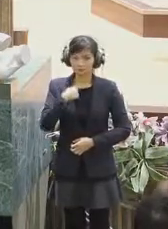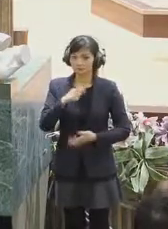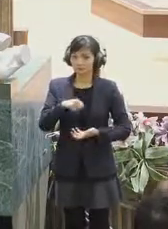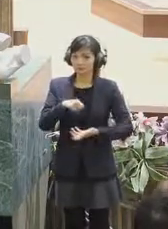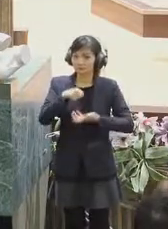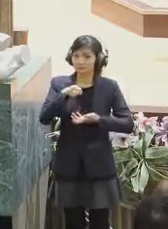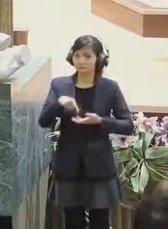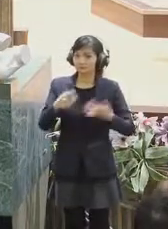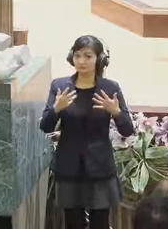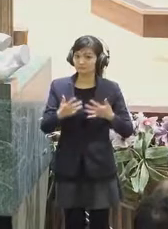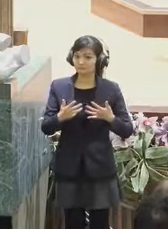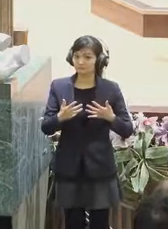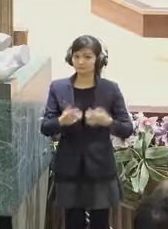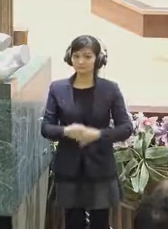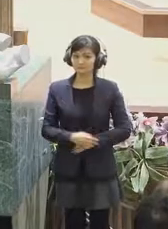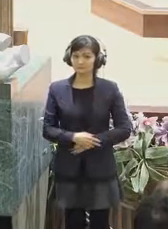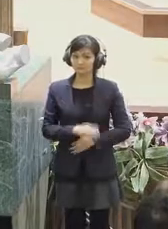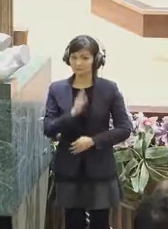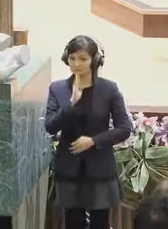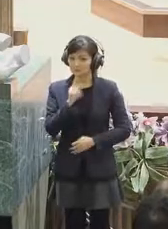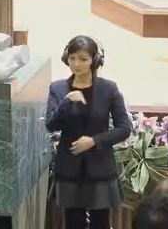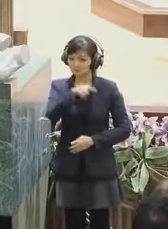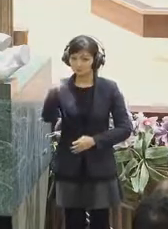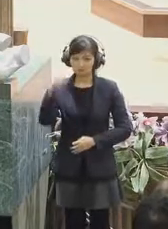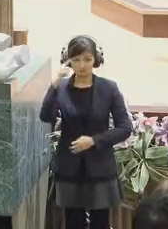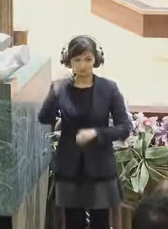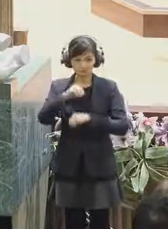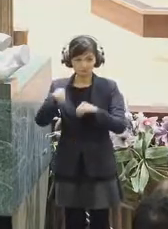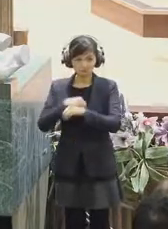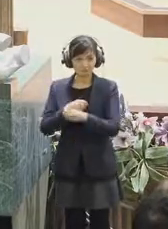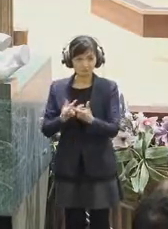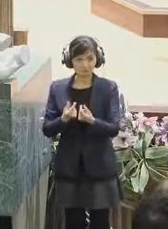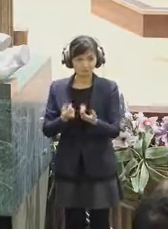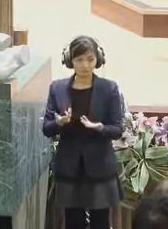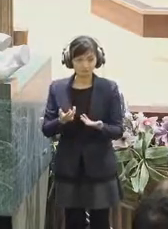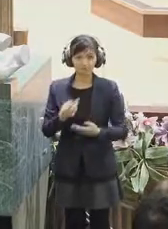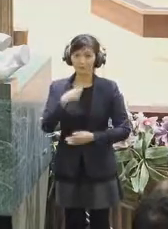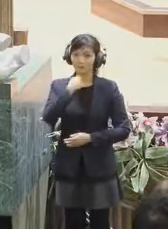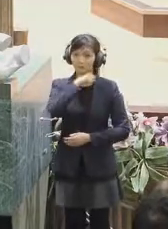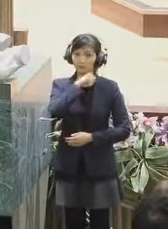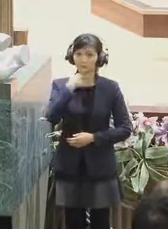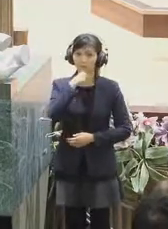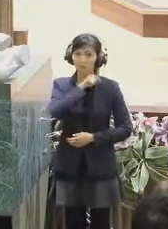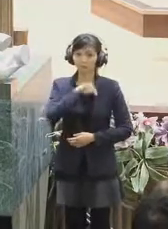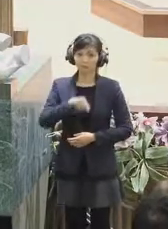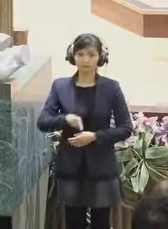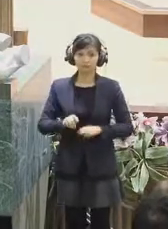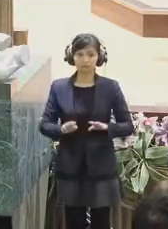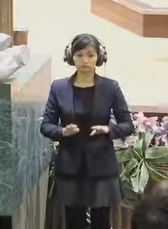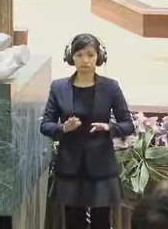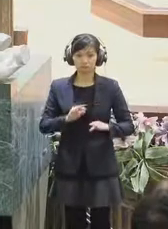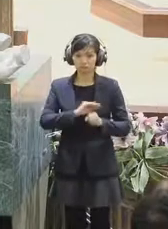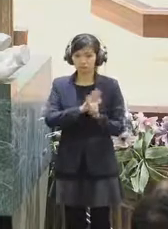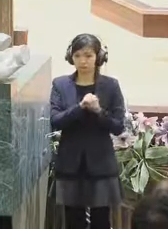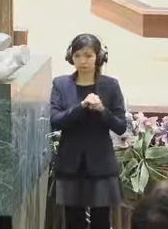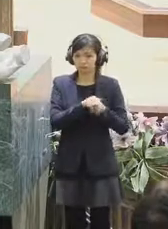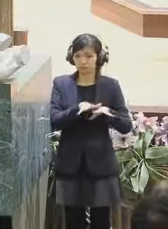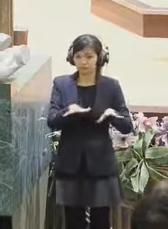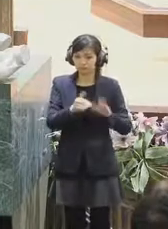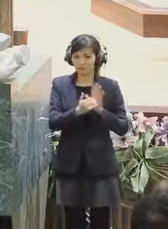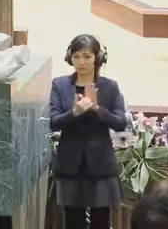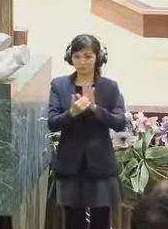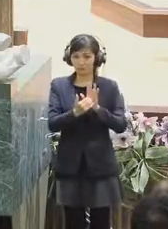and important topics, because Taiwan has been able to keep the virus to check quite